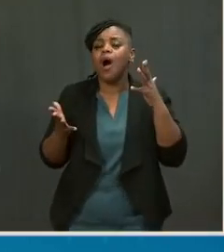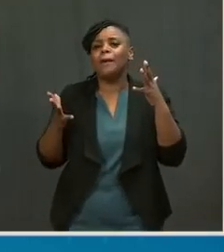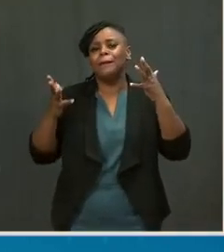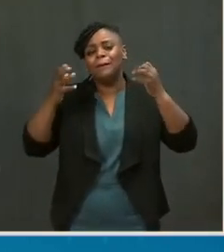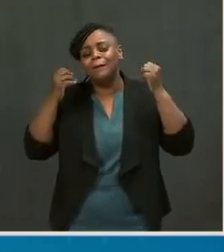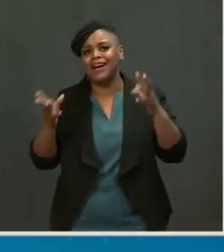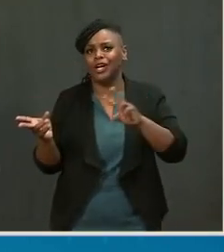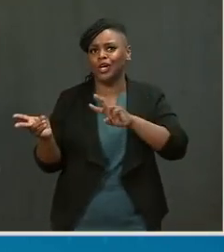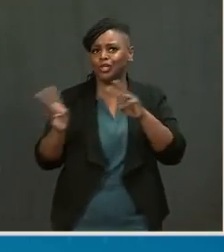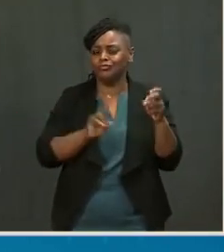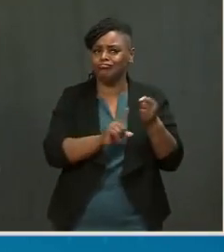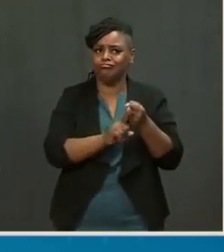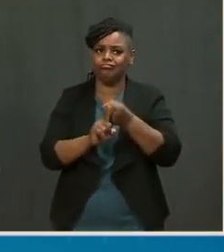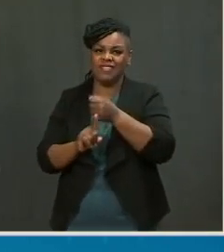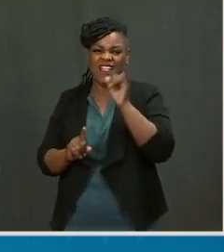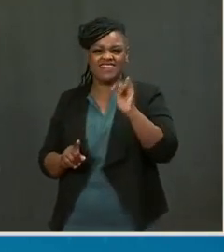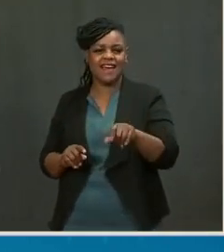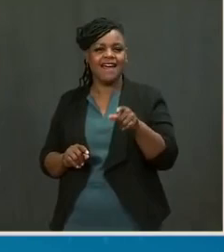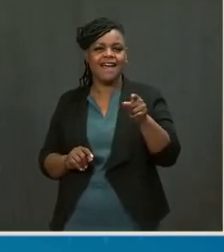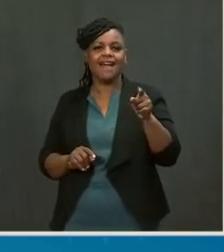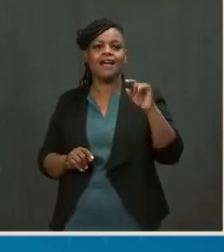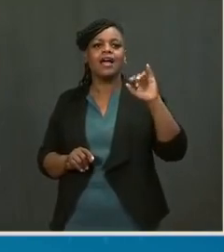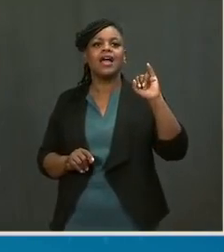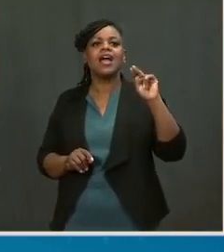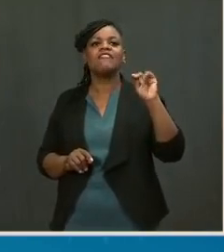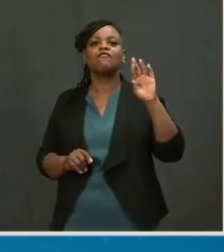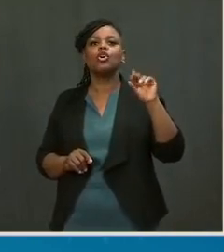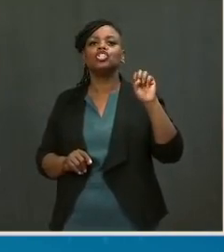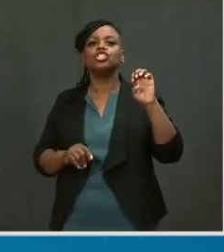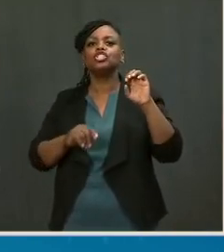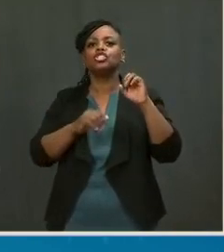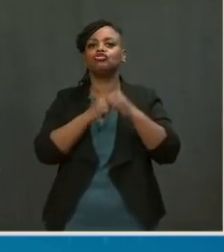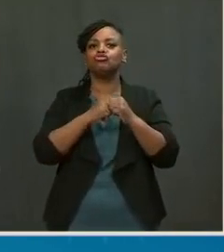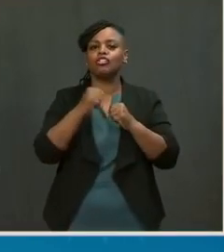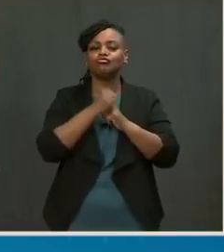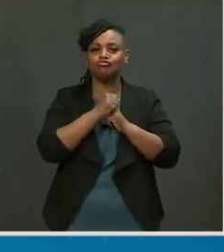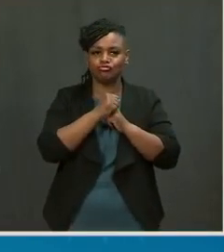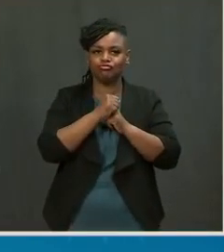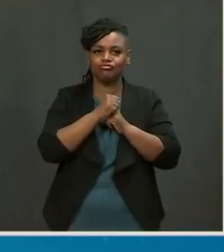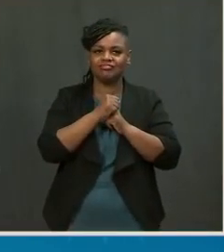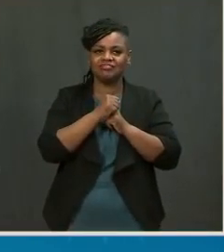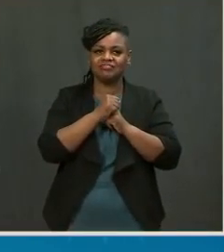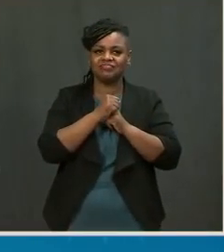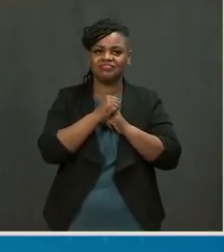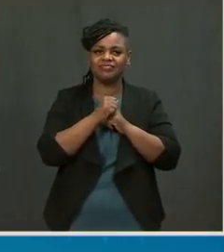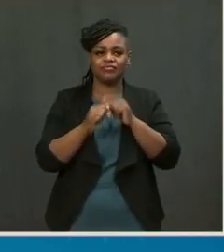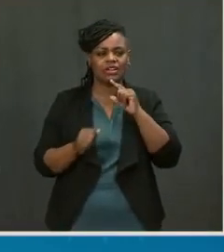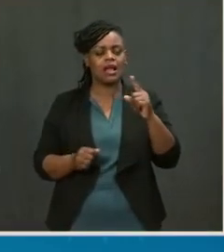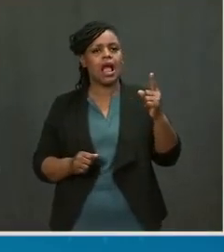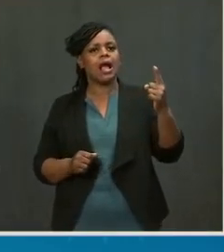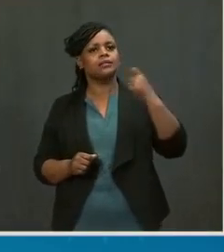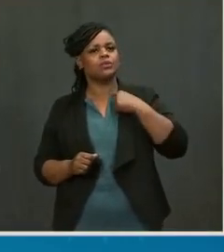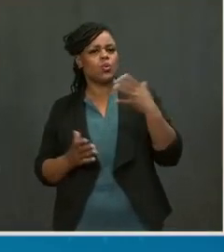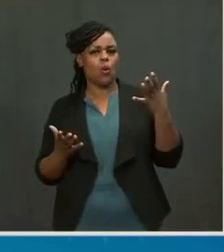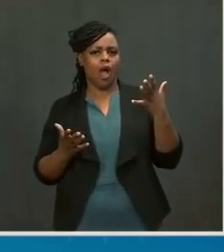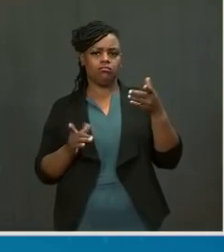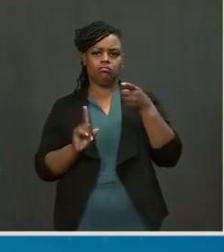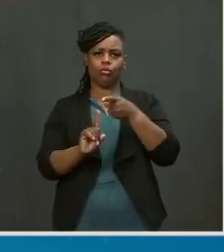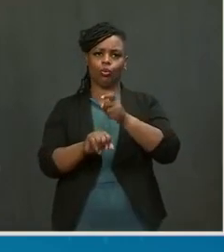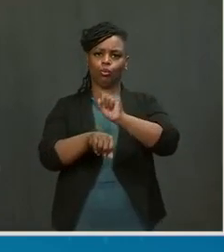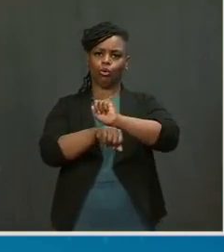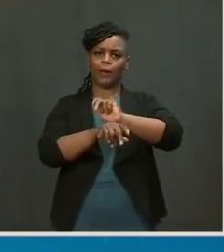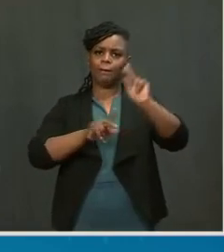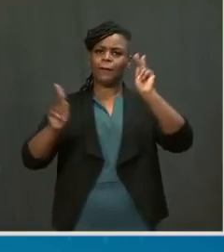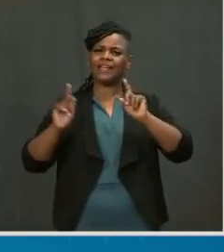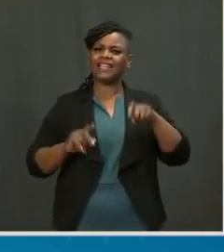about infrastructure in the context of what do working people need to get to work.